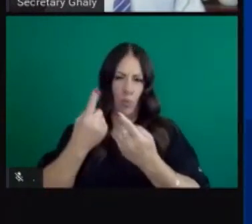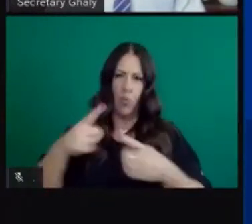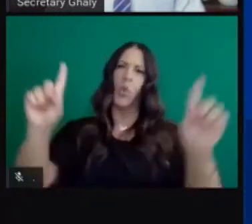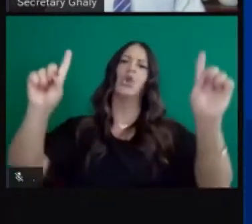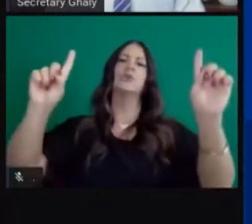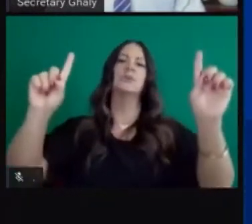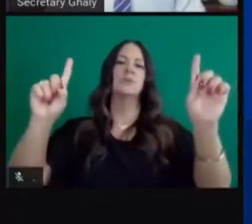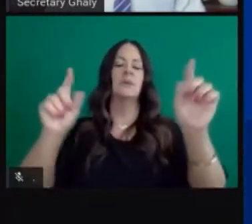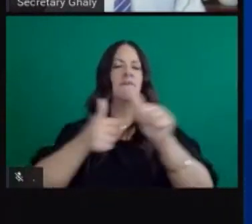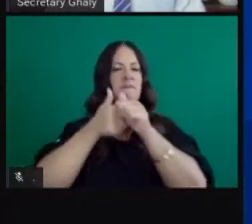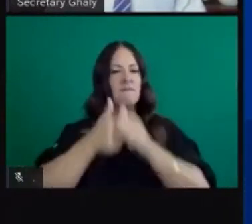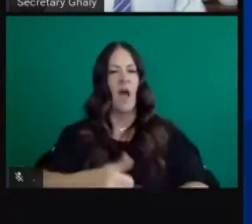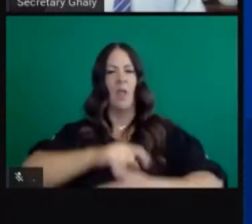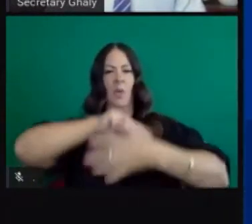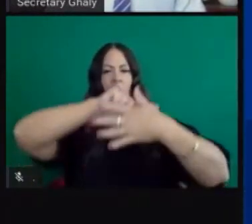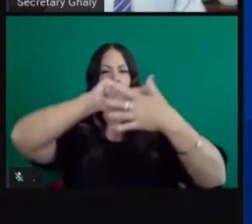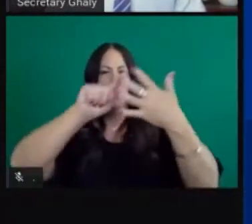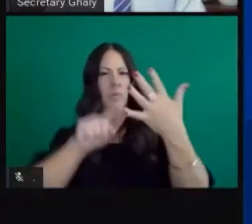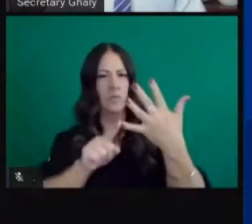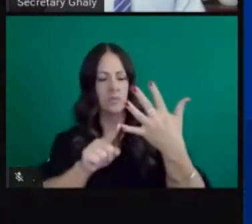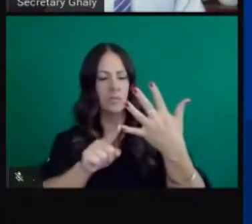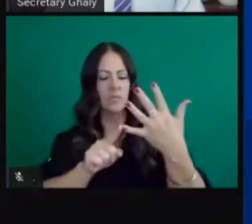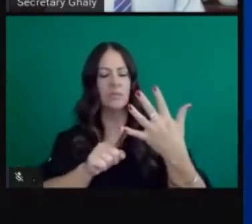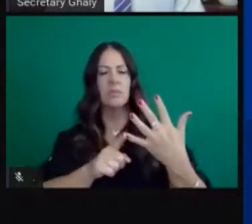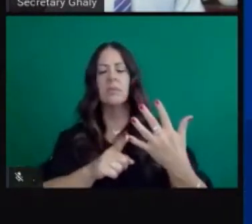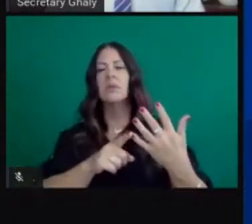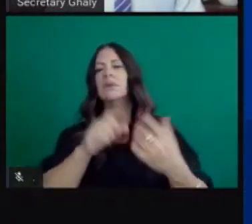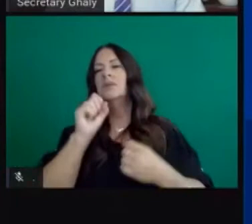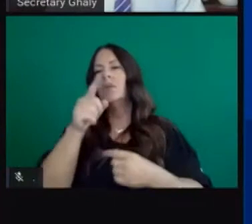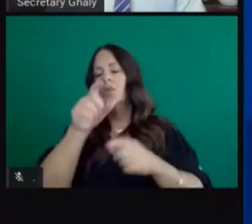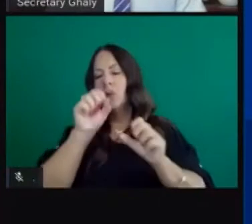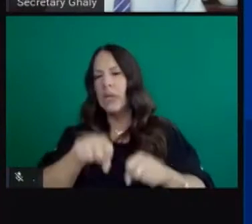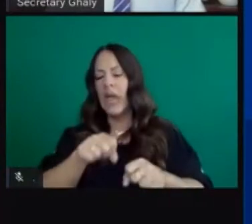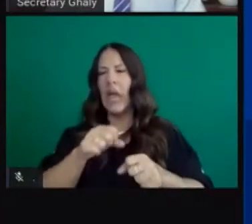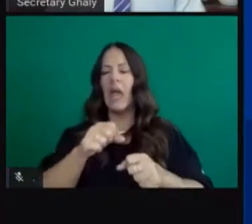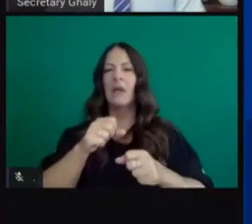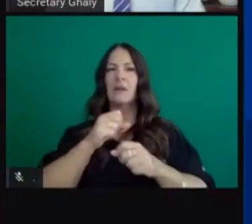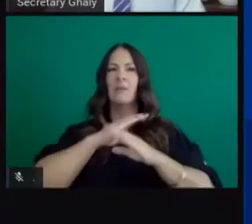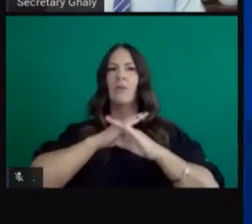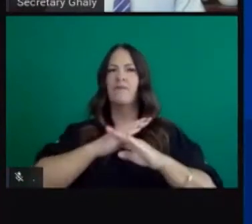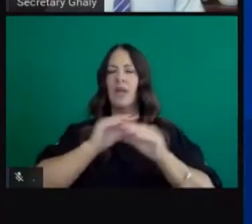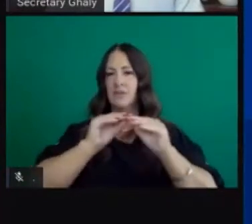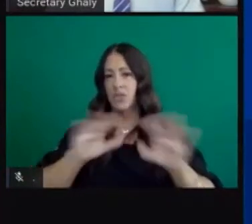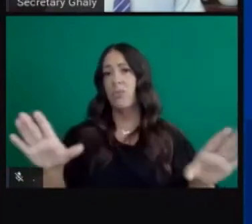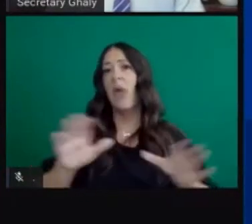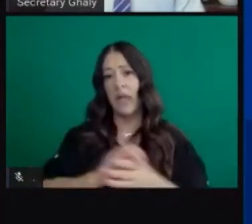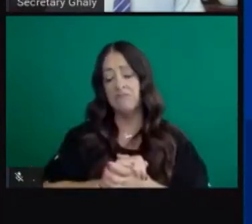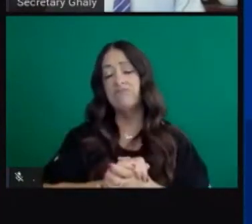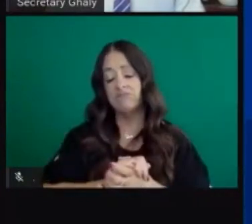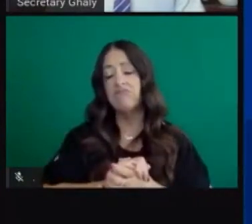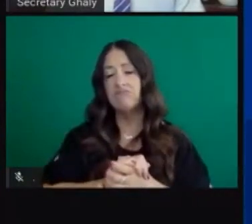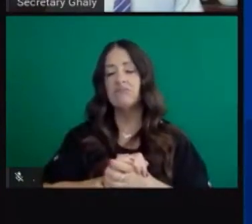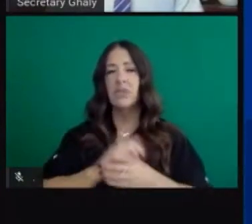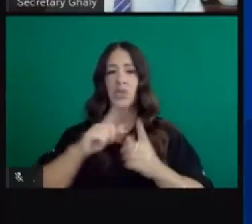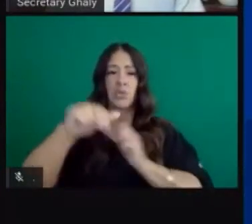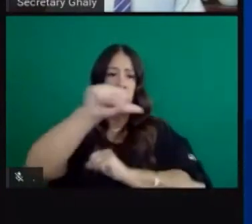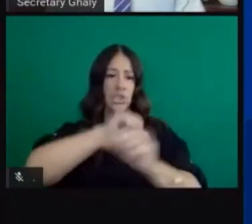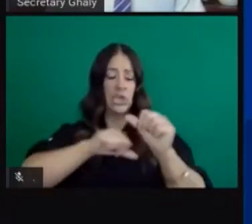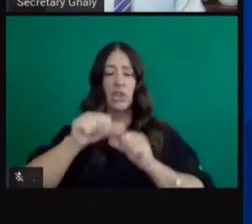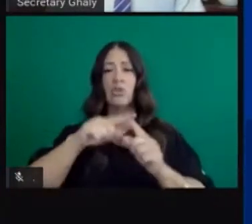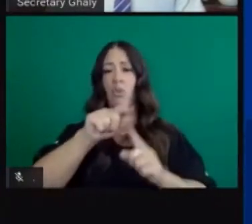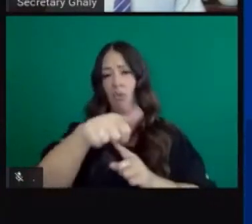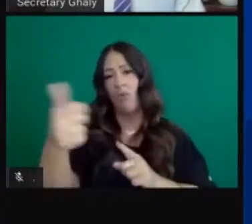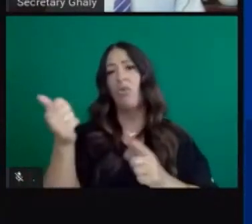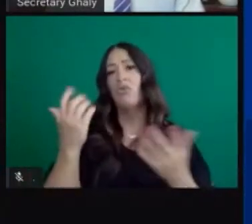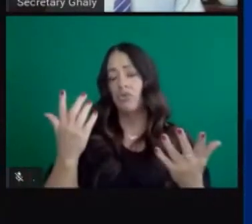do these simple things to maintain transmission rates lower, even get them even lower as we enter flu season, as we